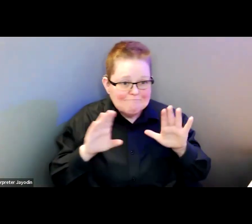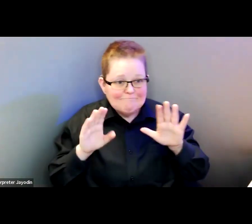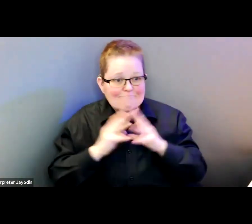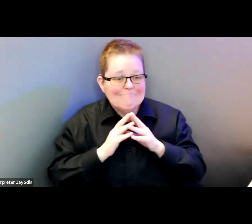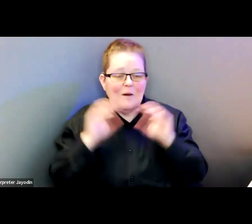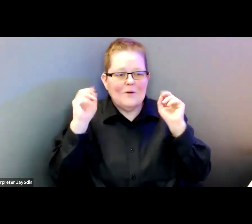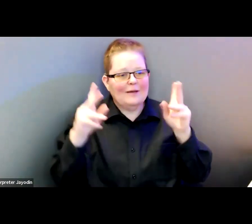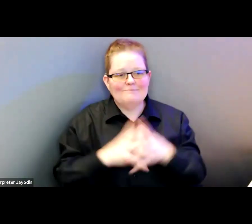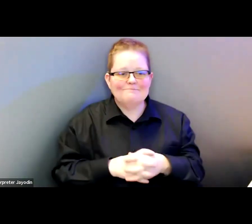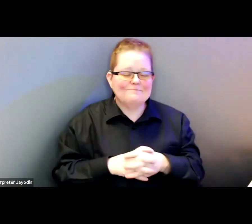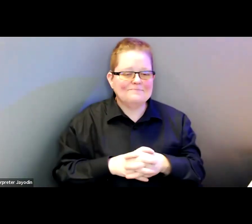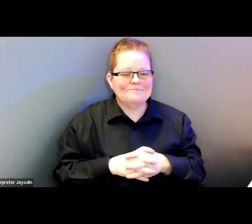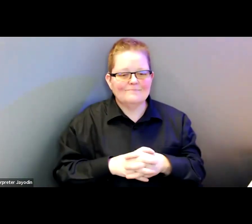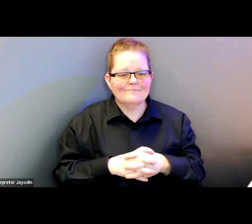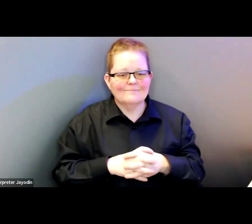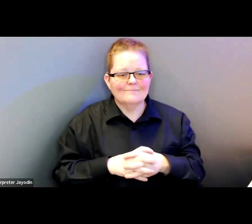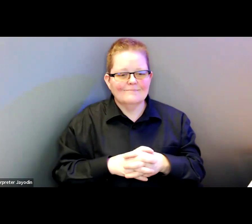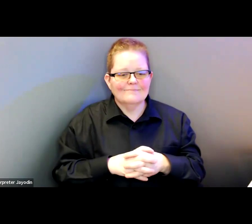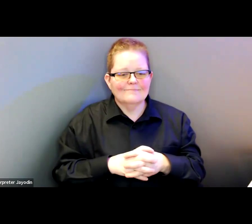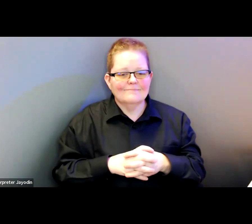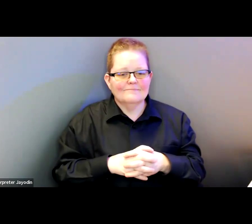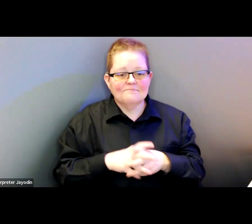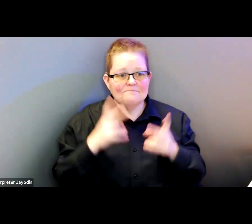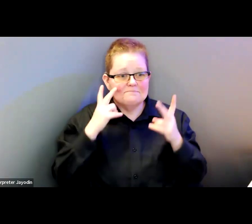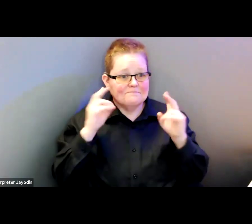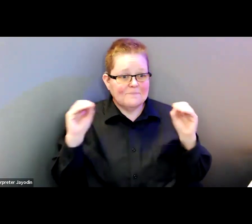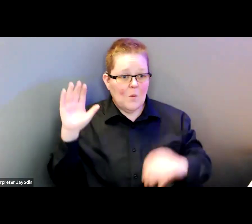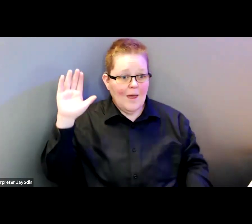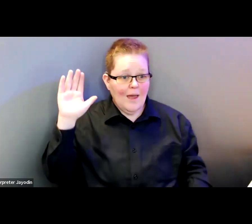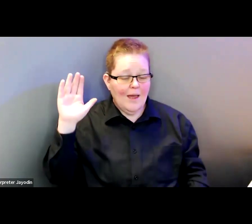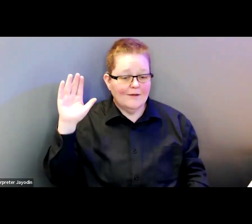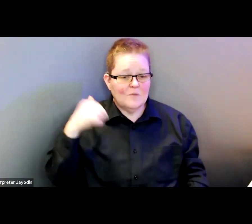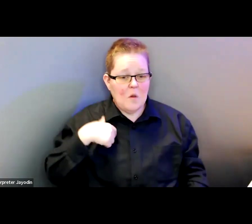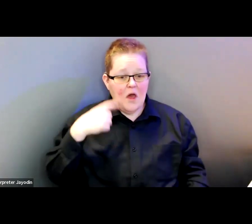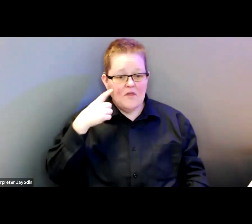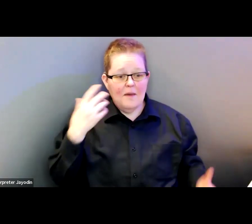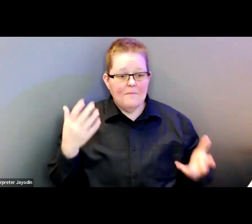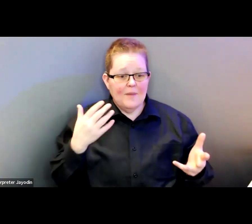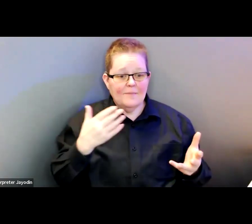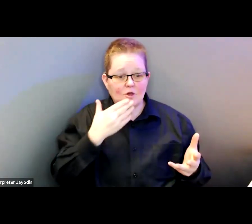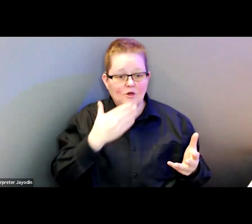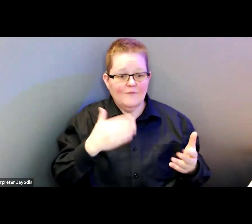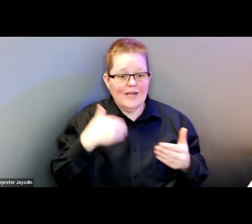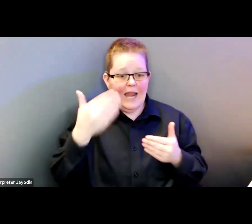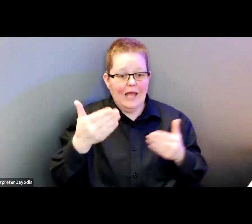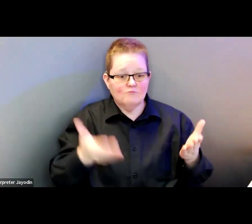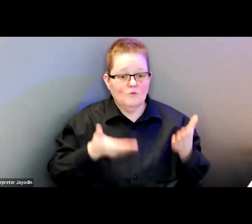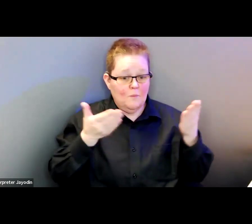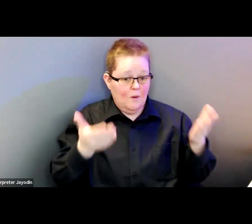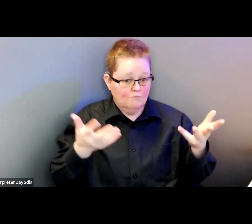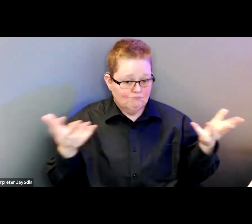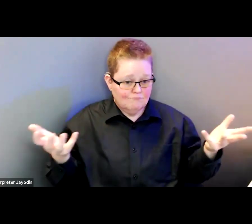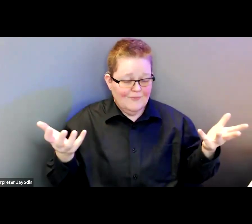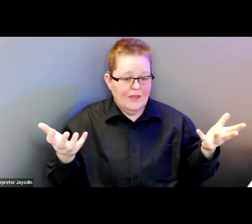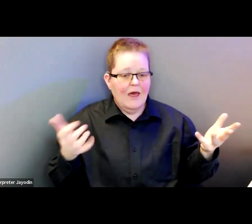Okay. So I don't see anyone. So what I think is might be a useful next step that I'd like to propose is this framework